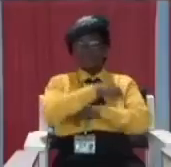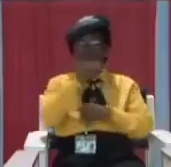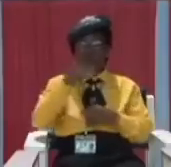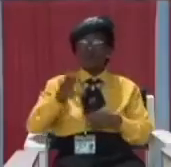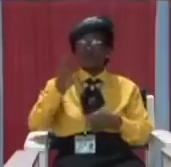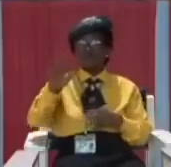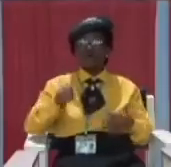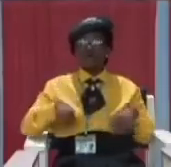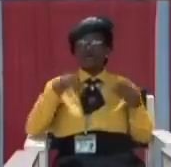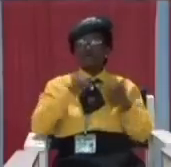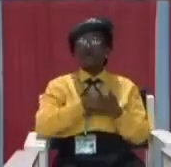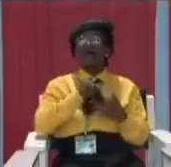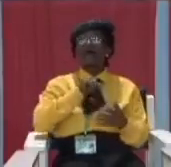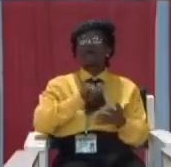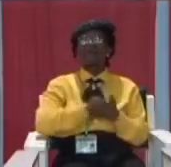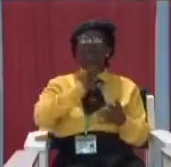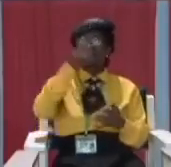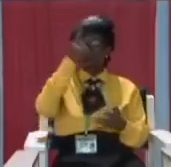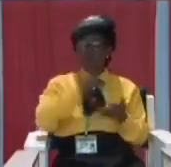And then